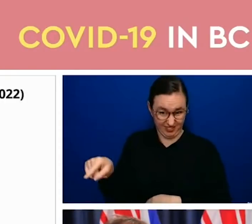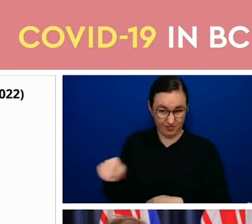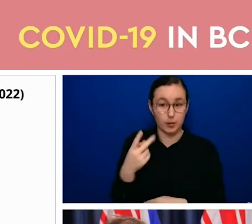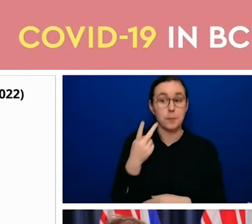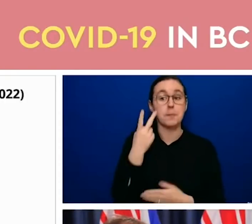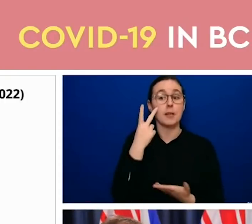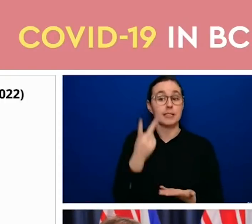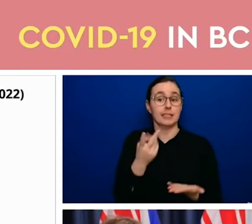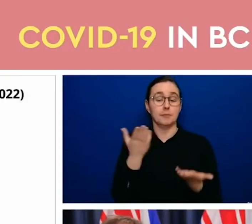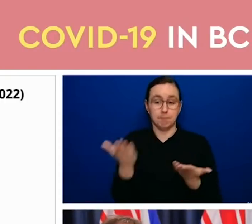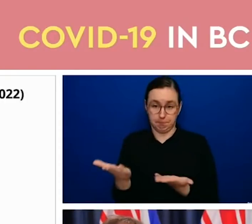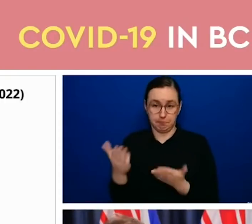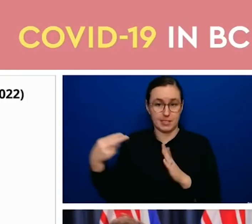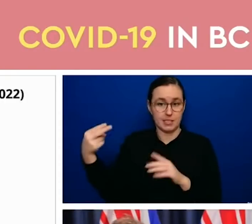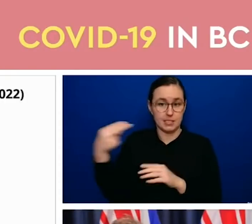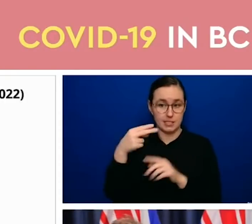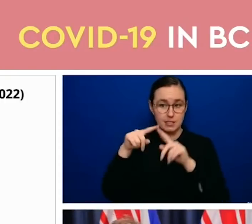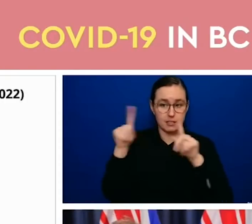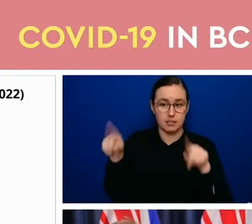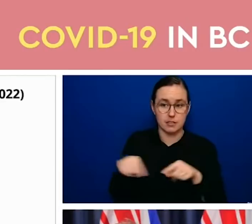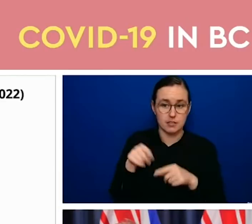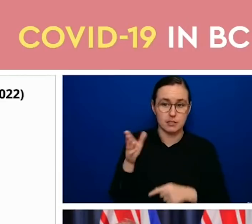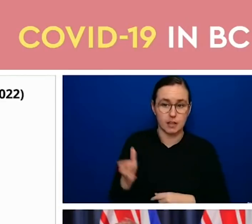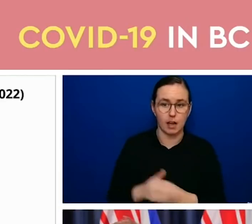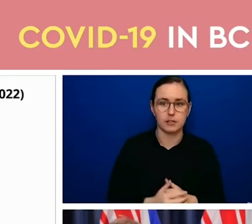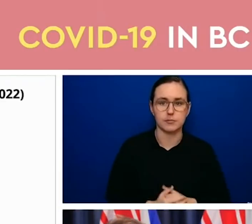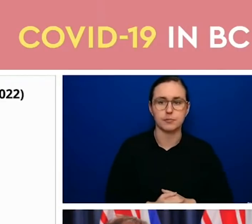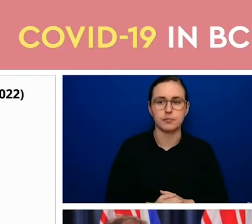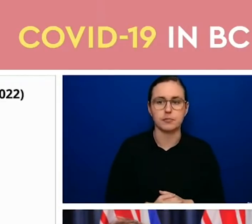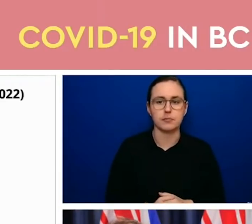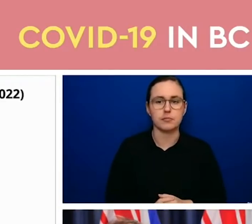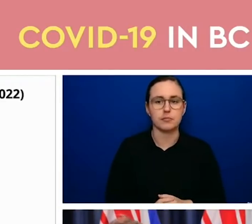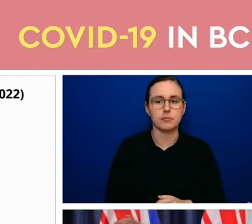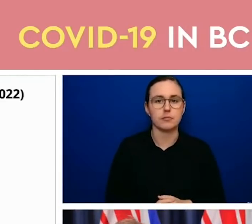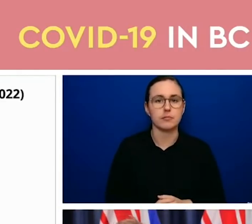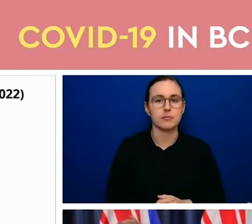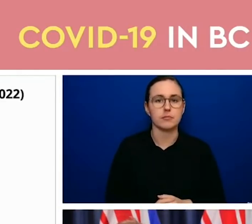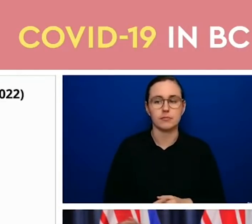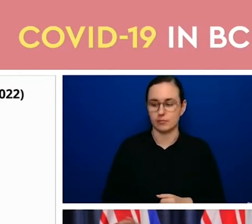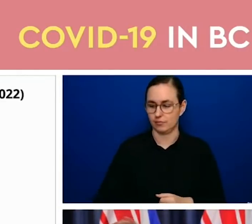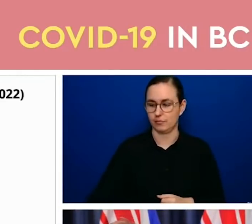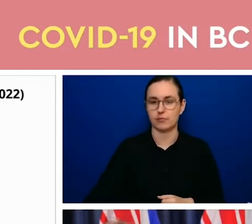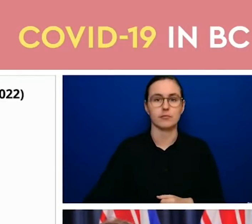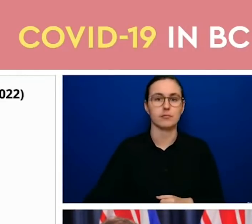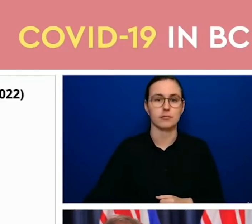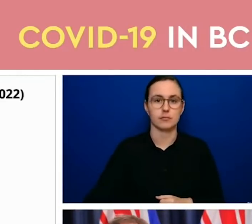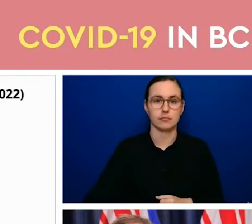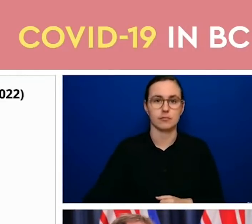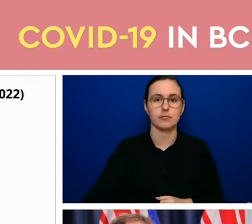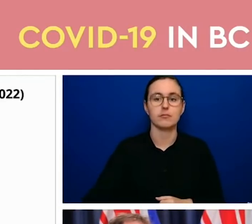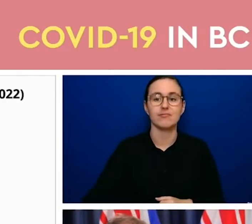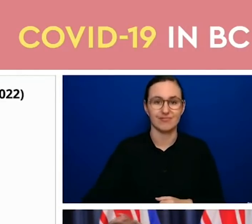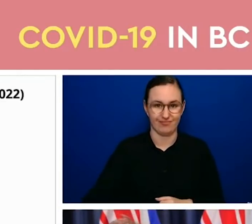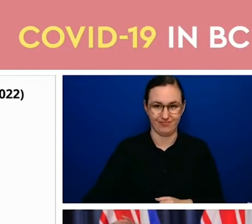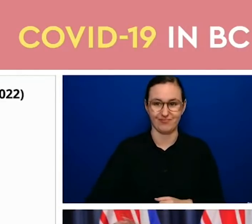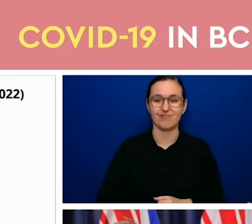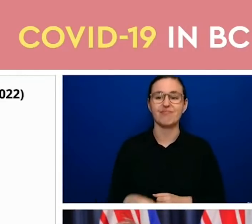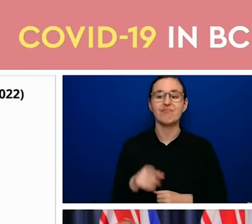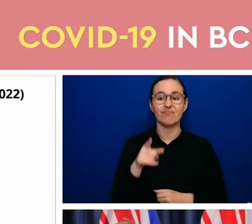not the last week, but this brings us up to February 22nd. You'll see that over the last week, compared to last week, we distributed a